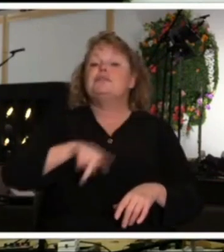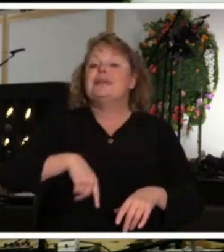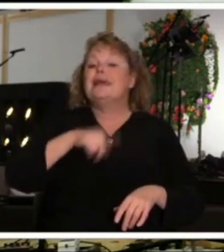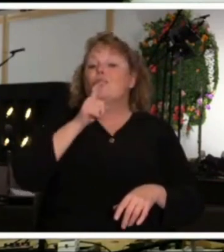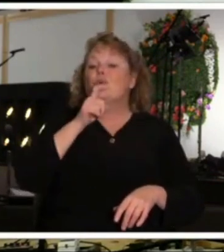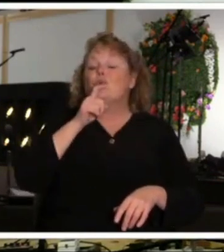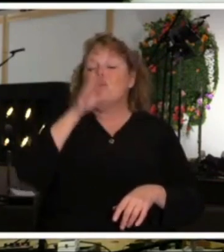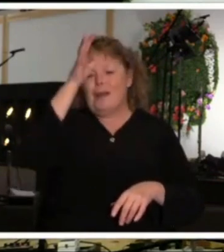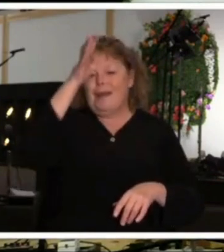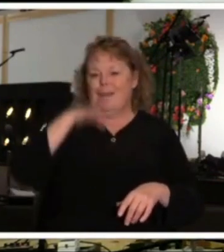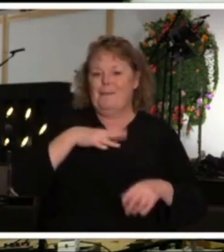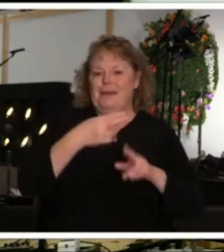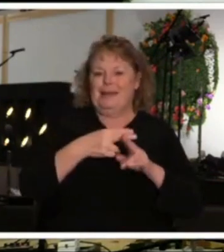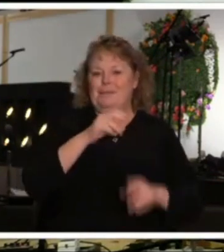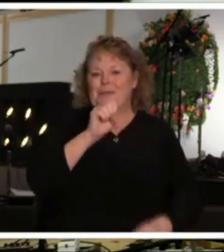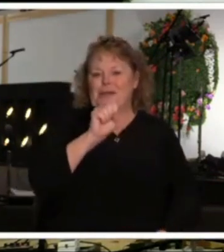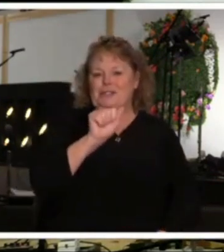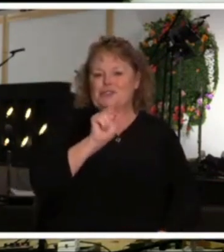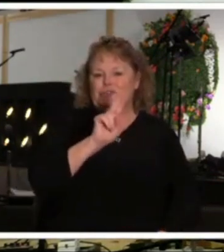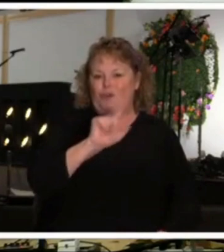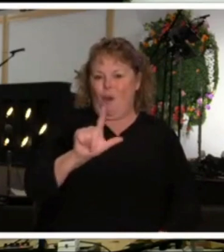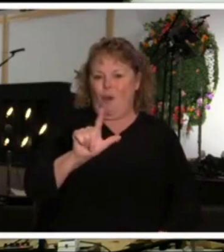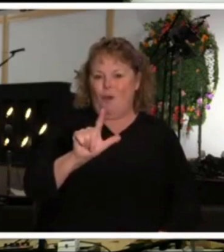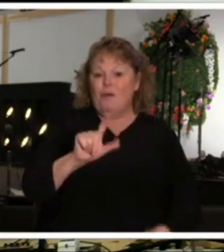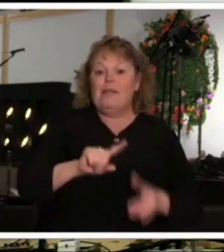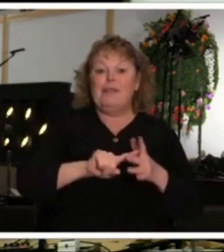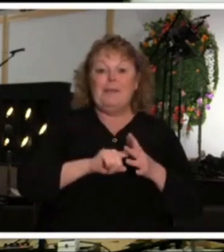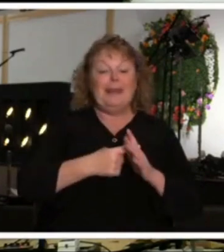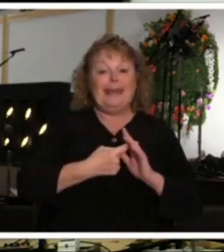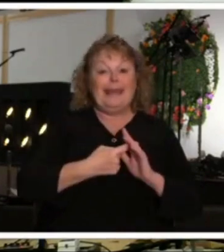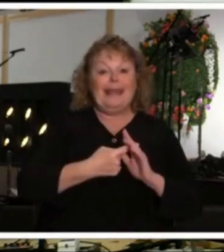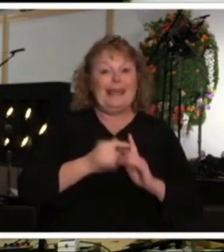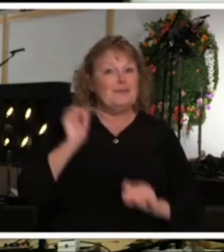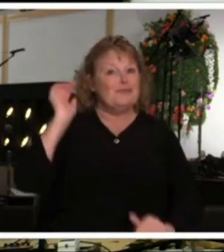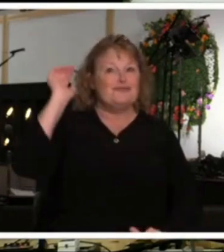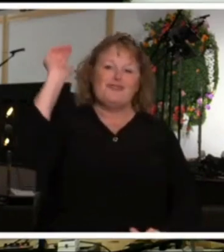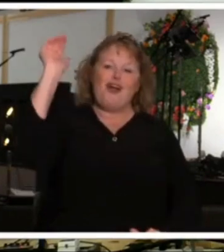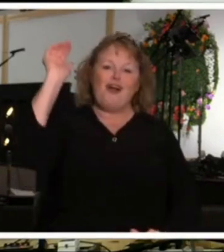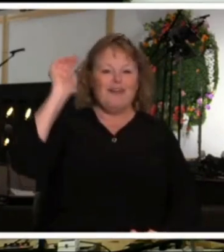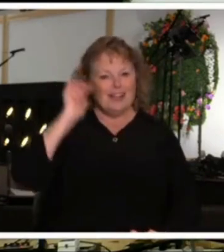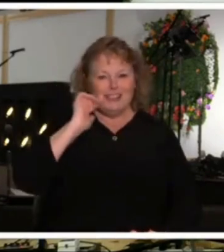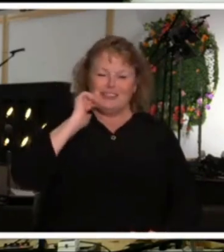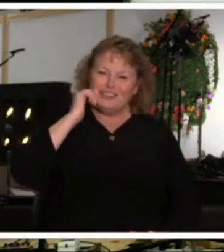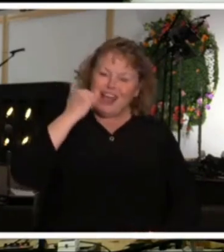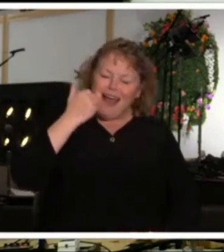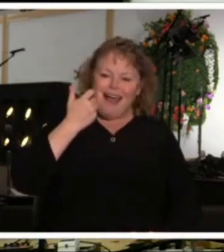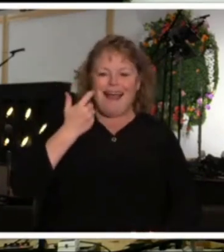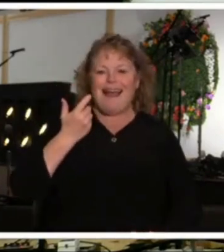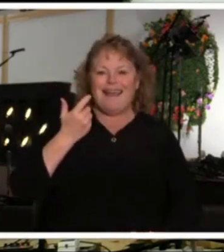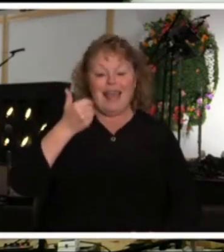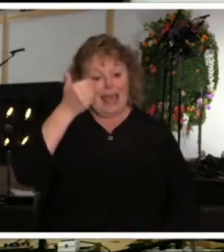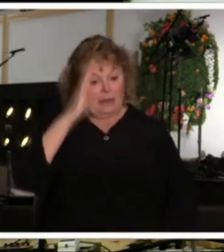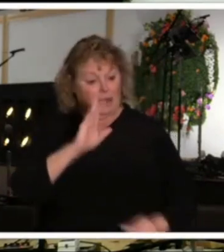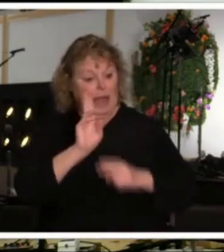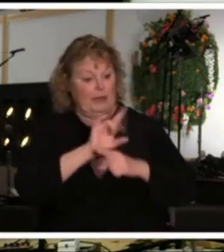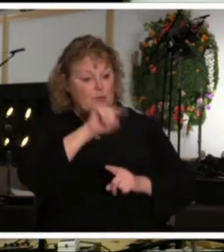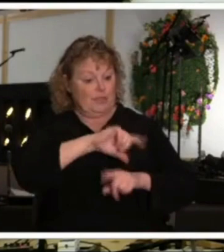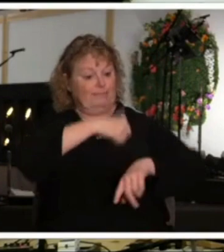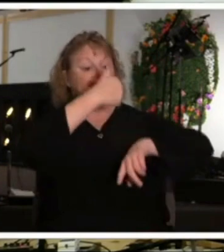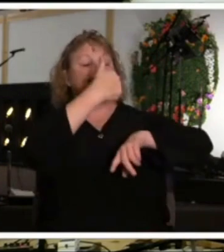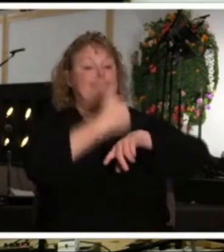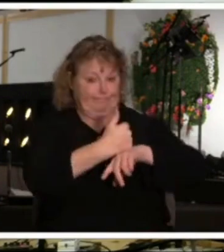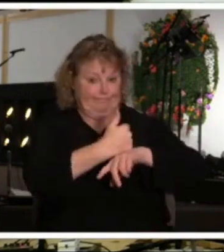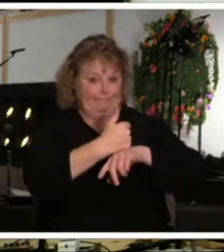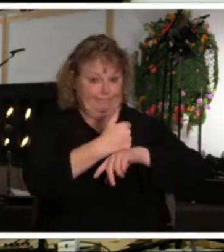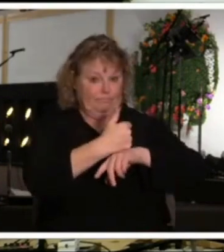was a shy, quiet, he was a tall man. And the Lord used him to establish the nation of Israel.